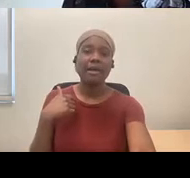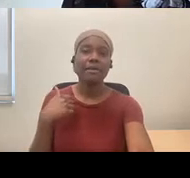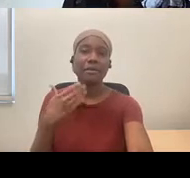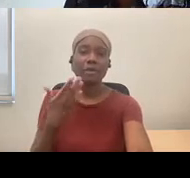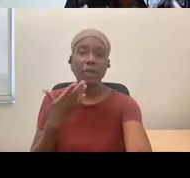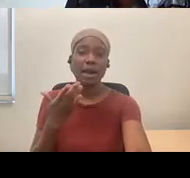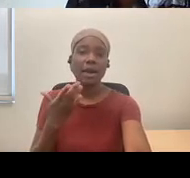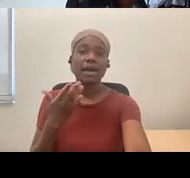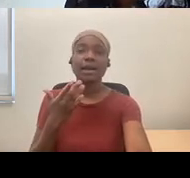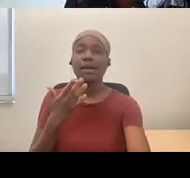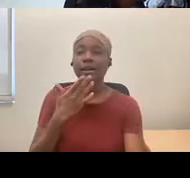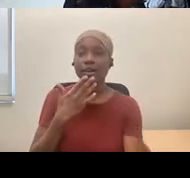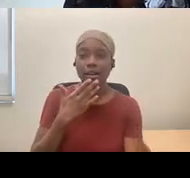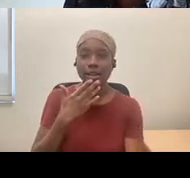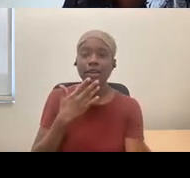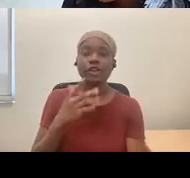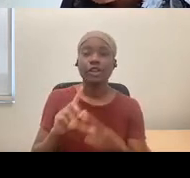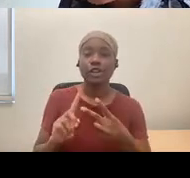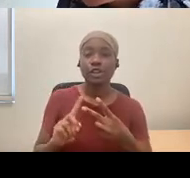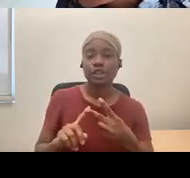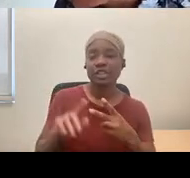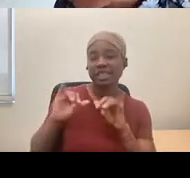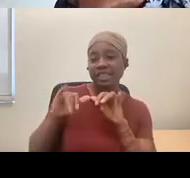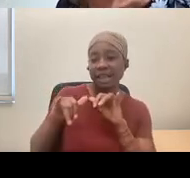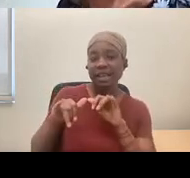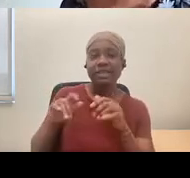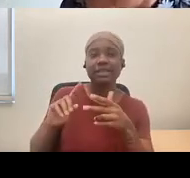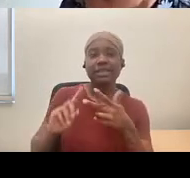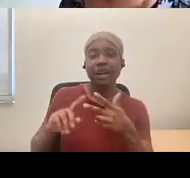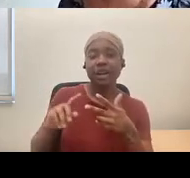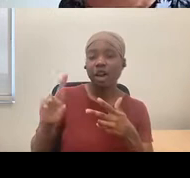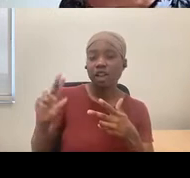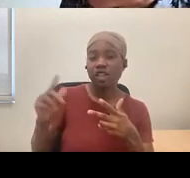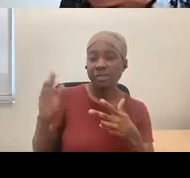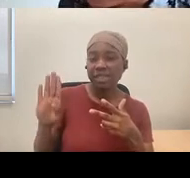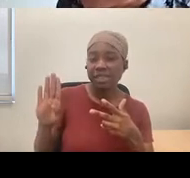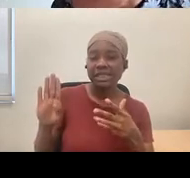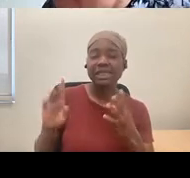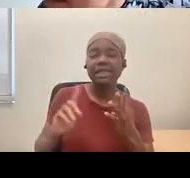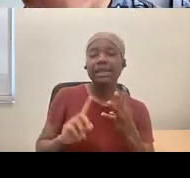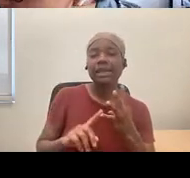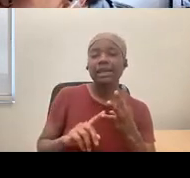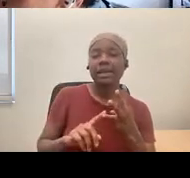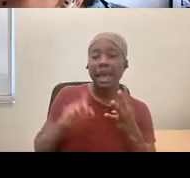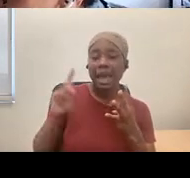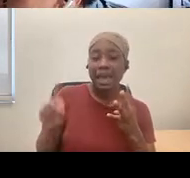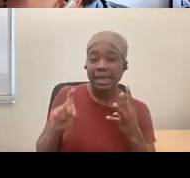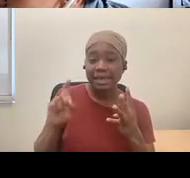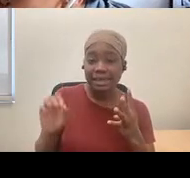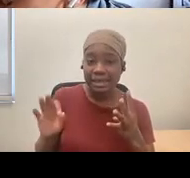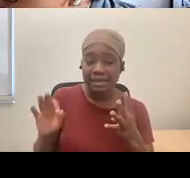RGB, the size, and this thing called EXIF. There's a whole lot of data